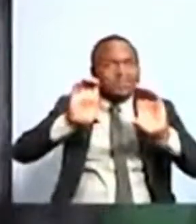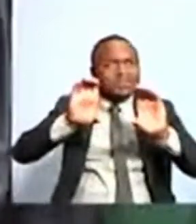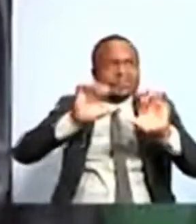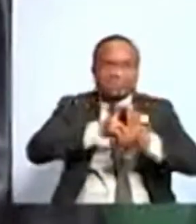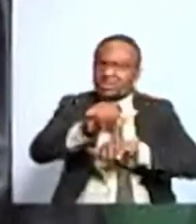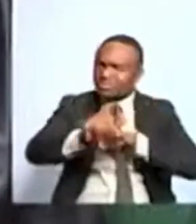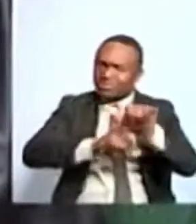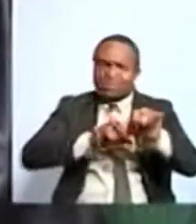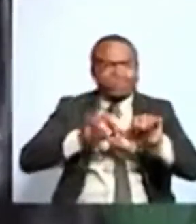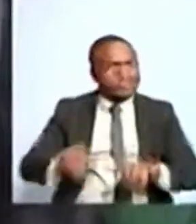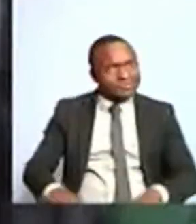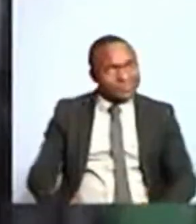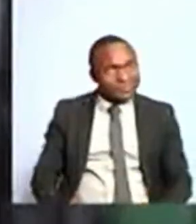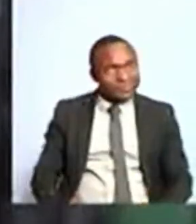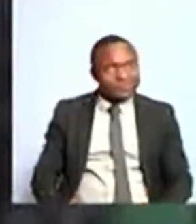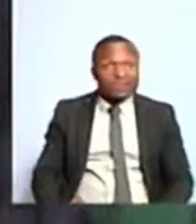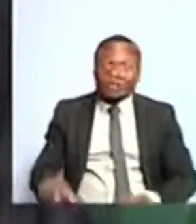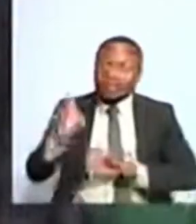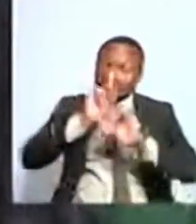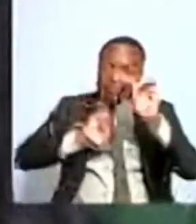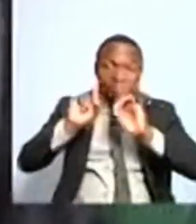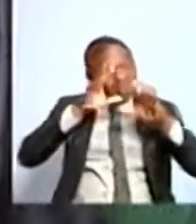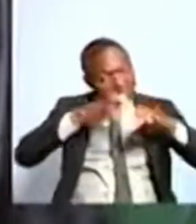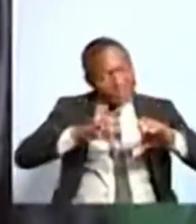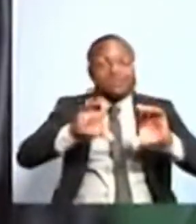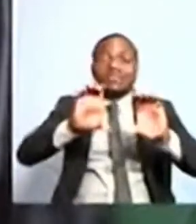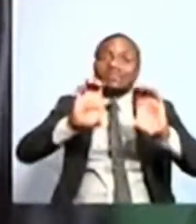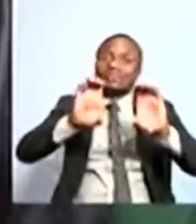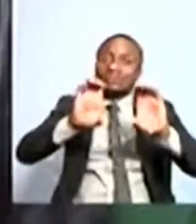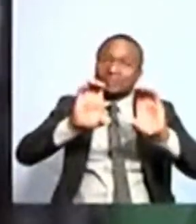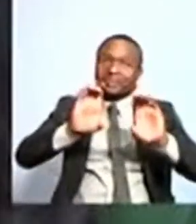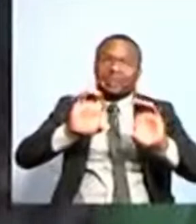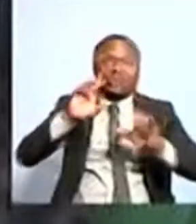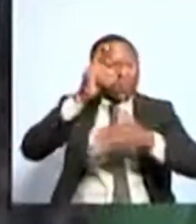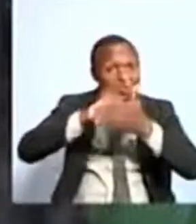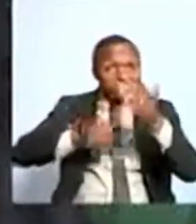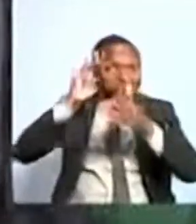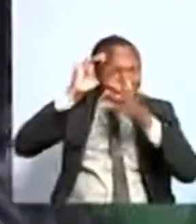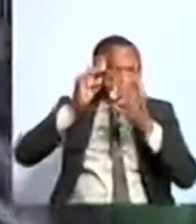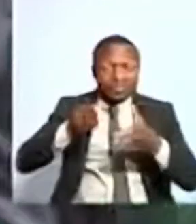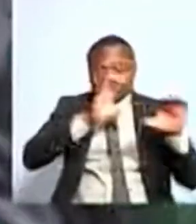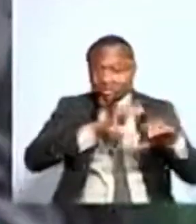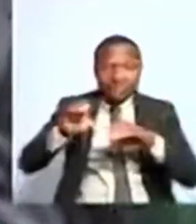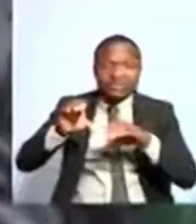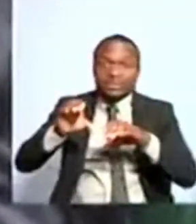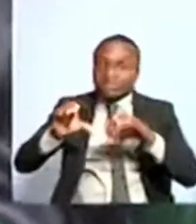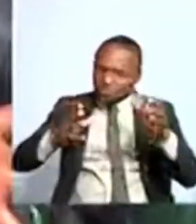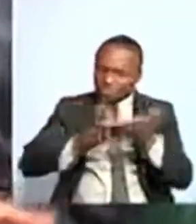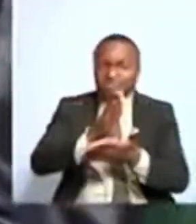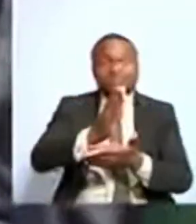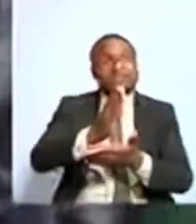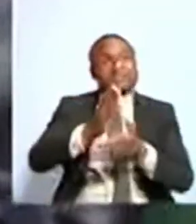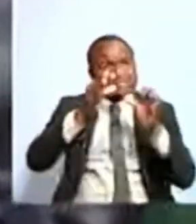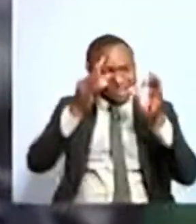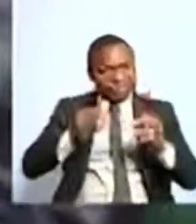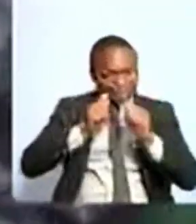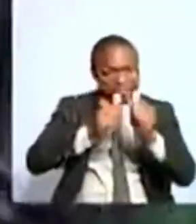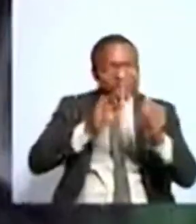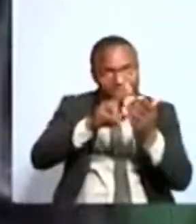misled as the debate is progressing. So what the minister did is still orderly, if you follow our